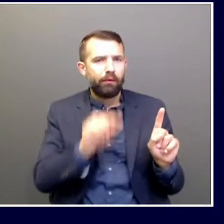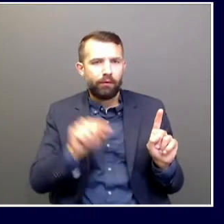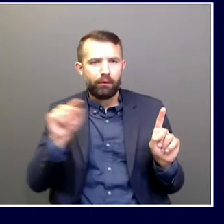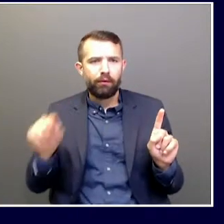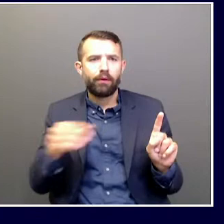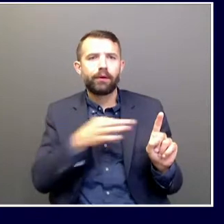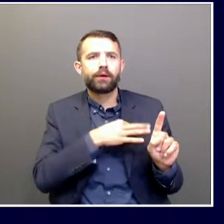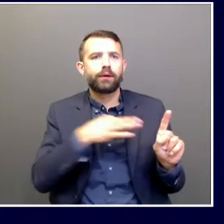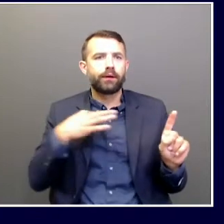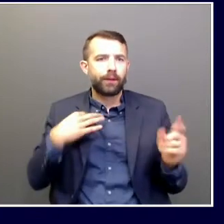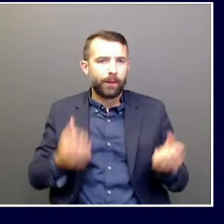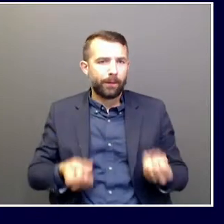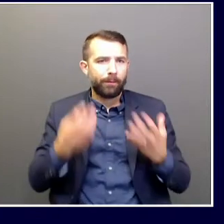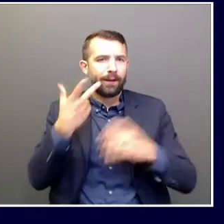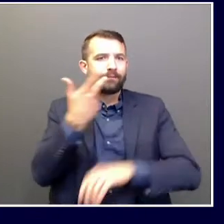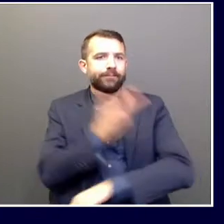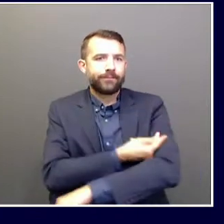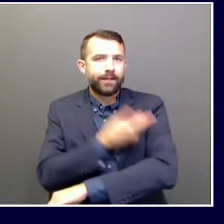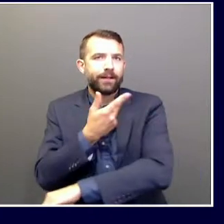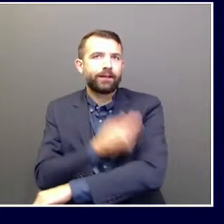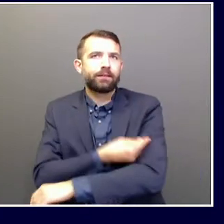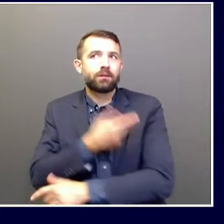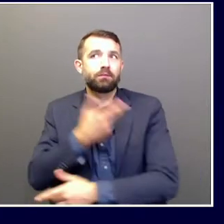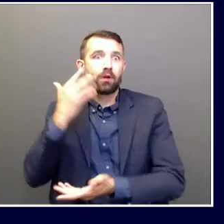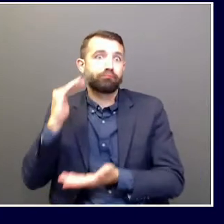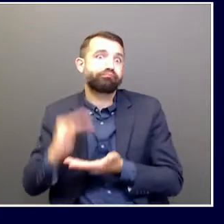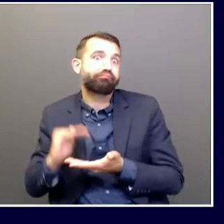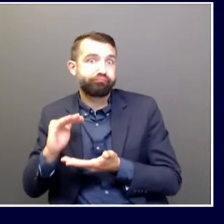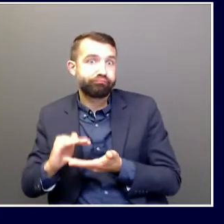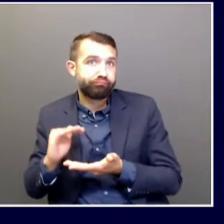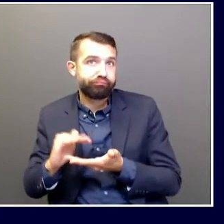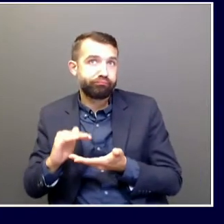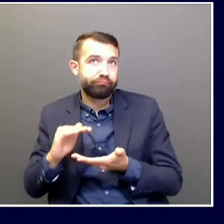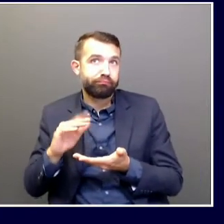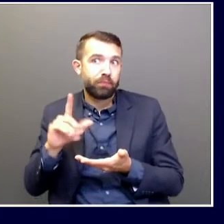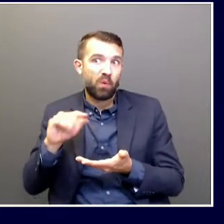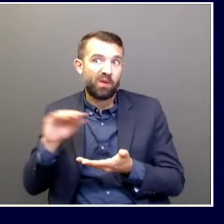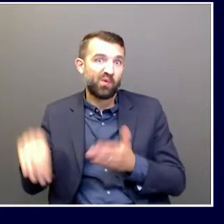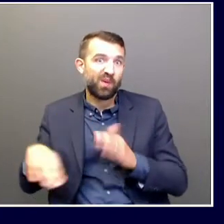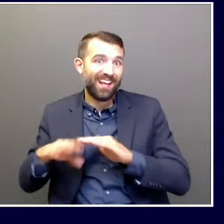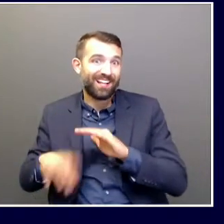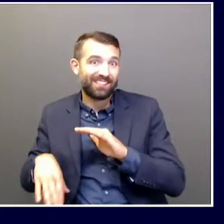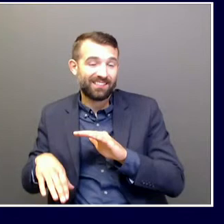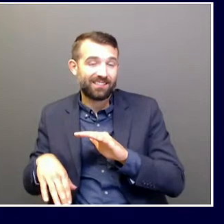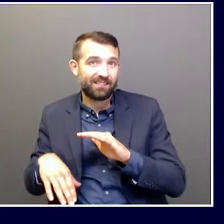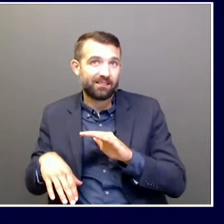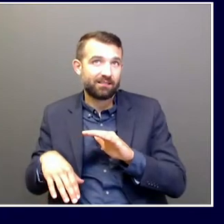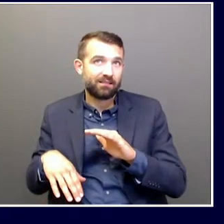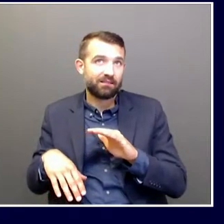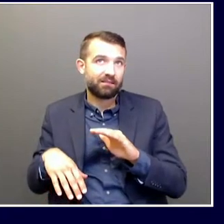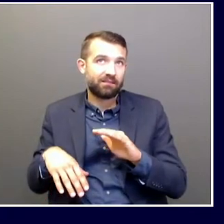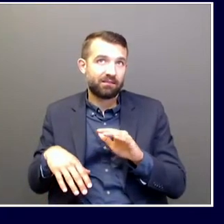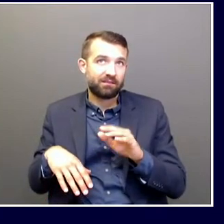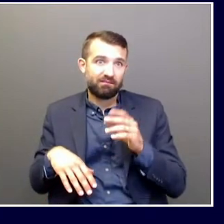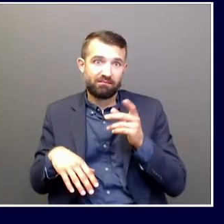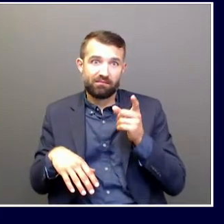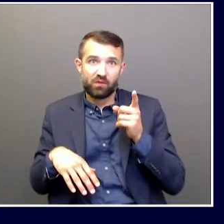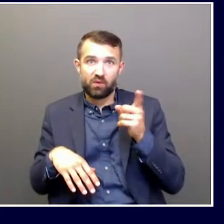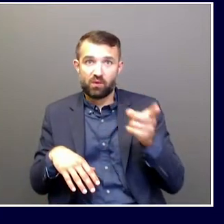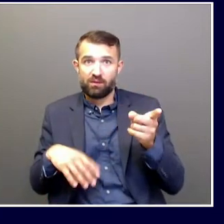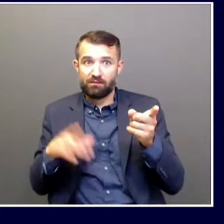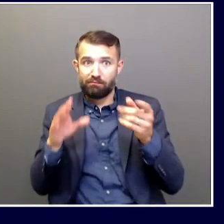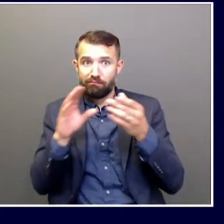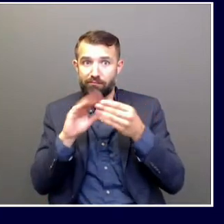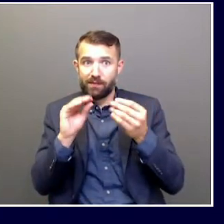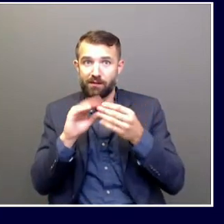are quite low, or less than 20%. You talked a little bit about this earlier, but would the workplace